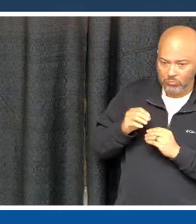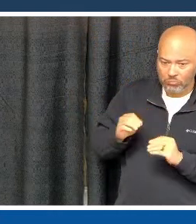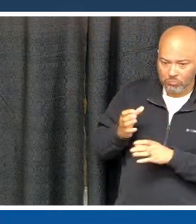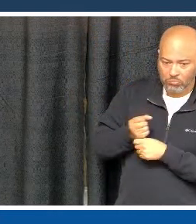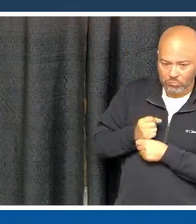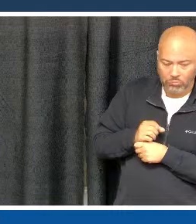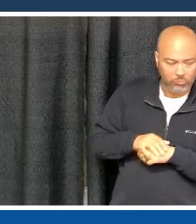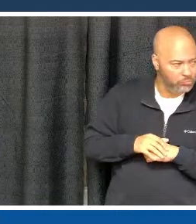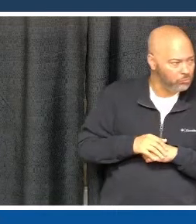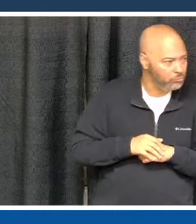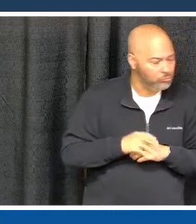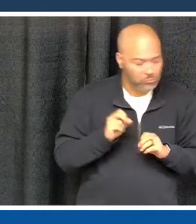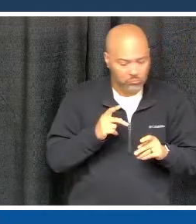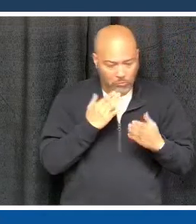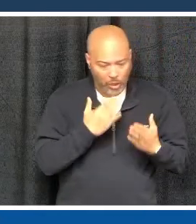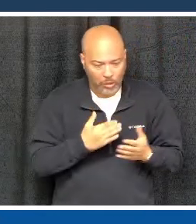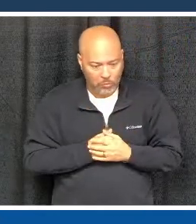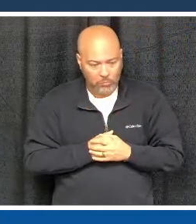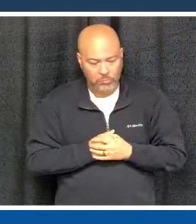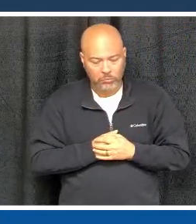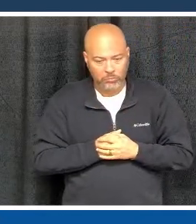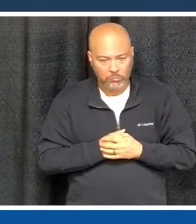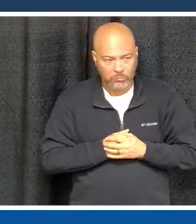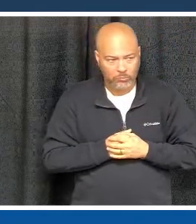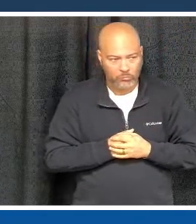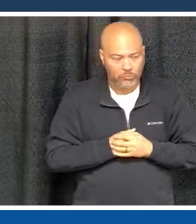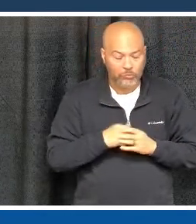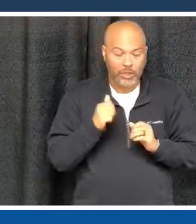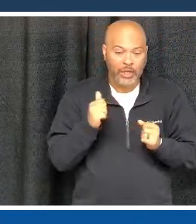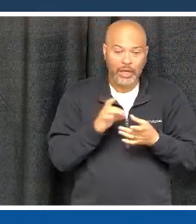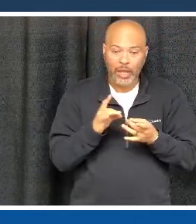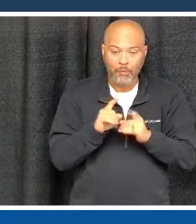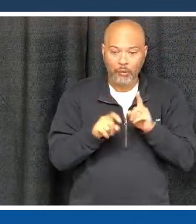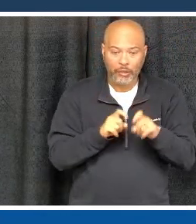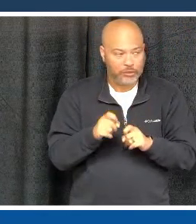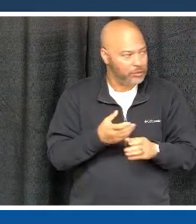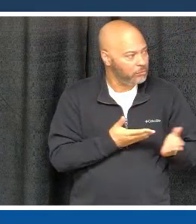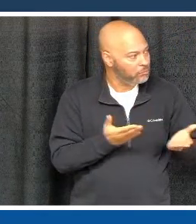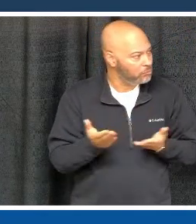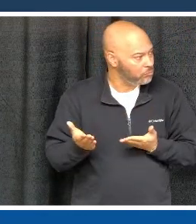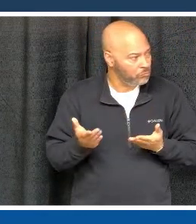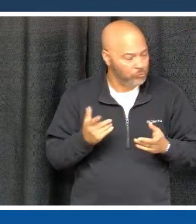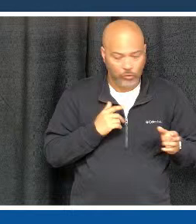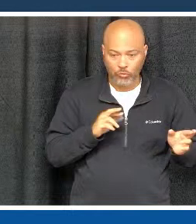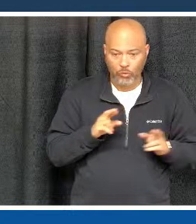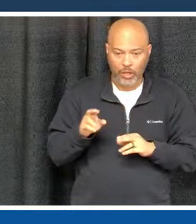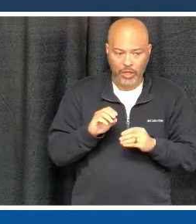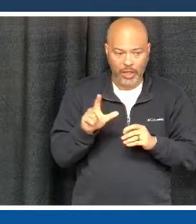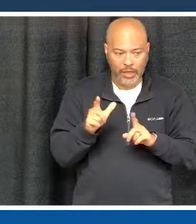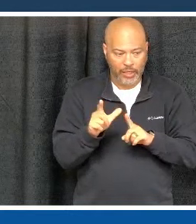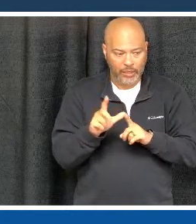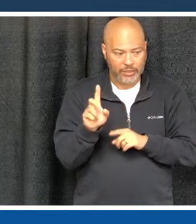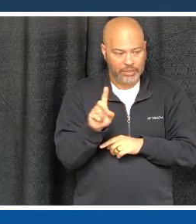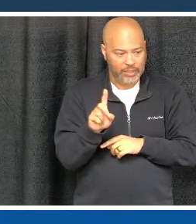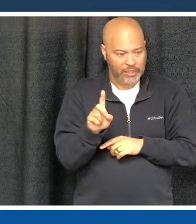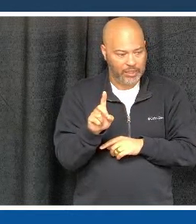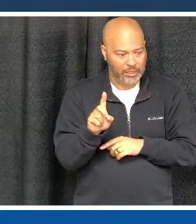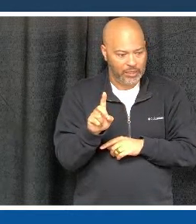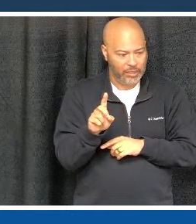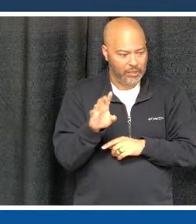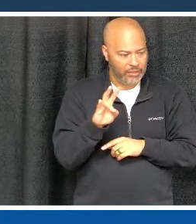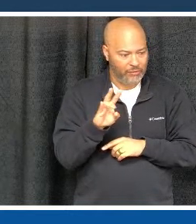this request. Okay, thank you. Thank you. Any other comment or question? Seeing none, we're ready for item D, ordinance